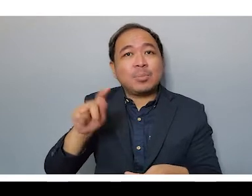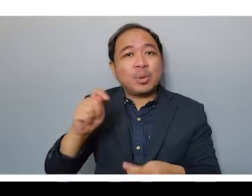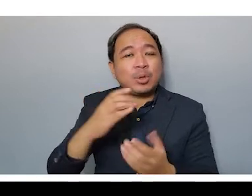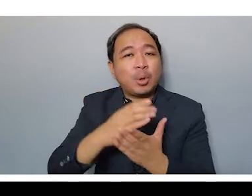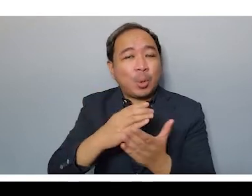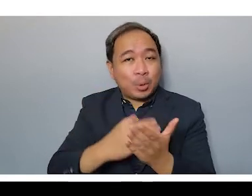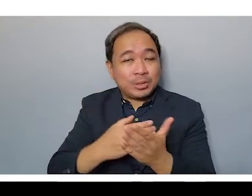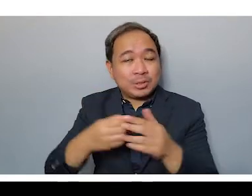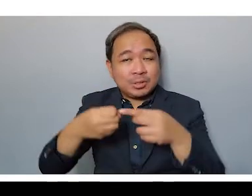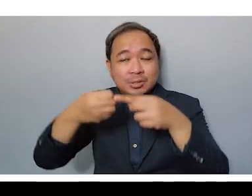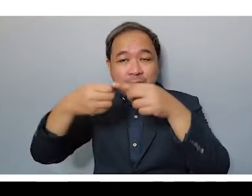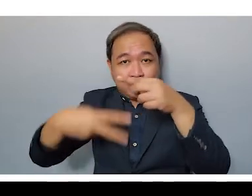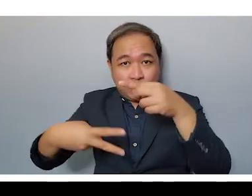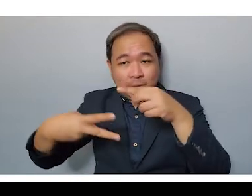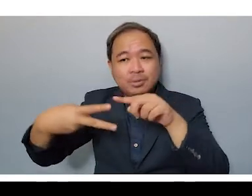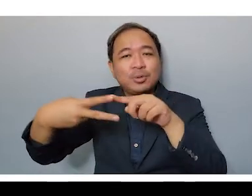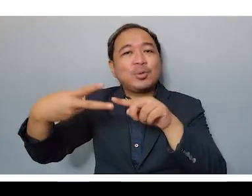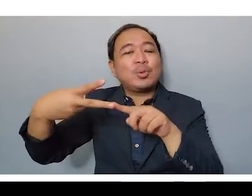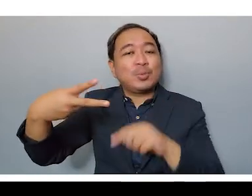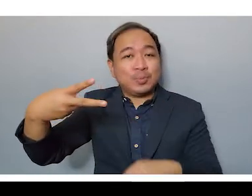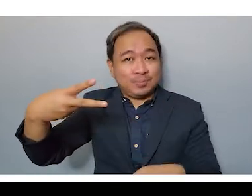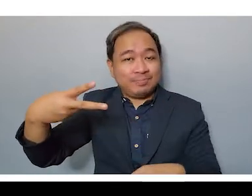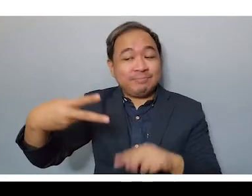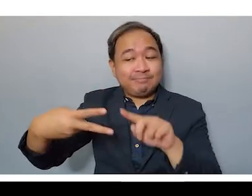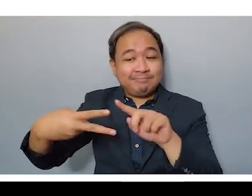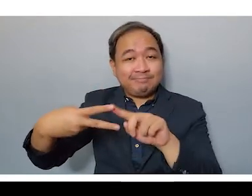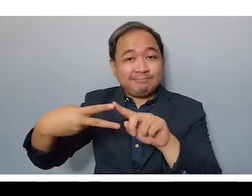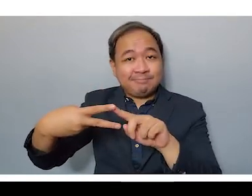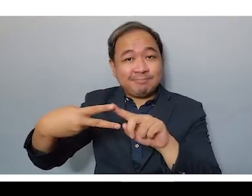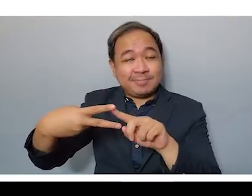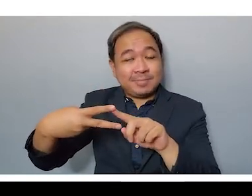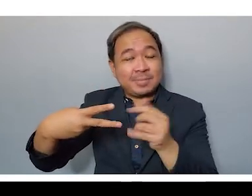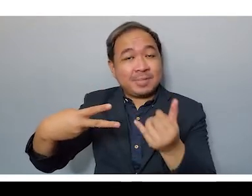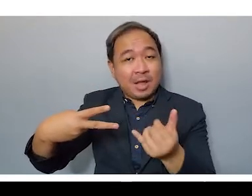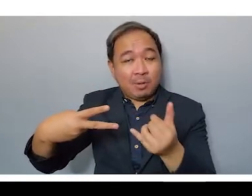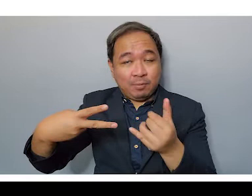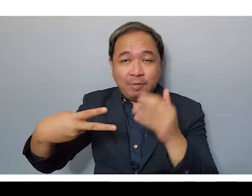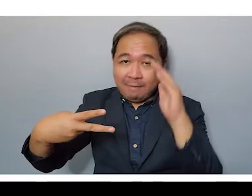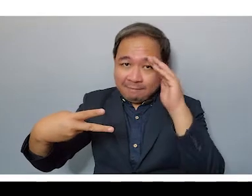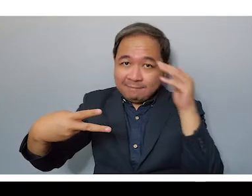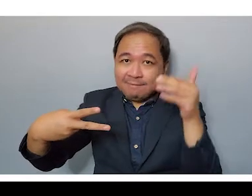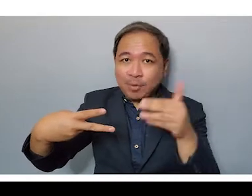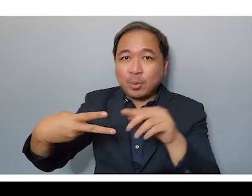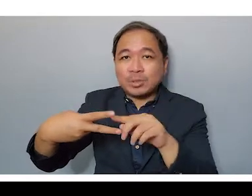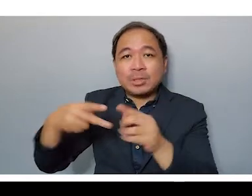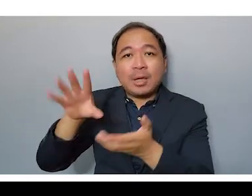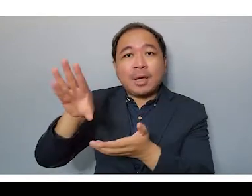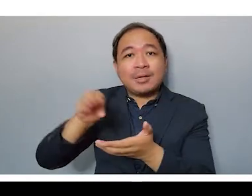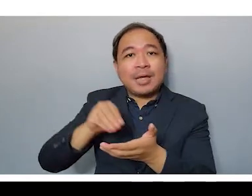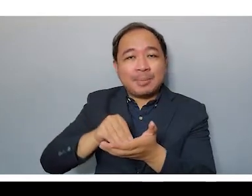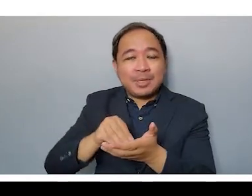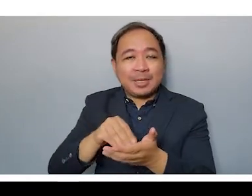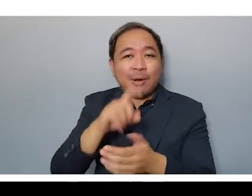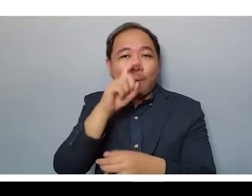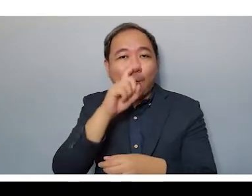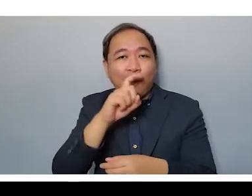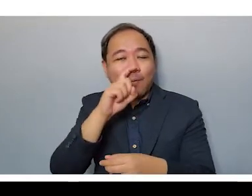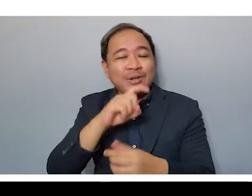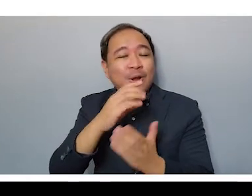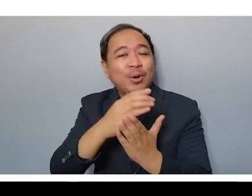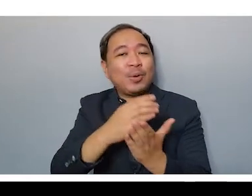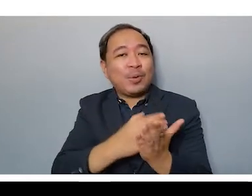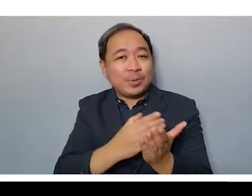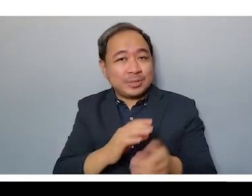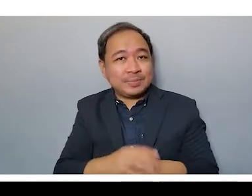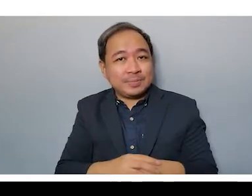and in the drop-down menu there will be two choices for now let's select copy existing